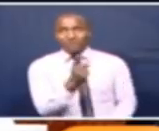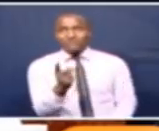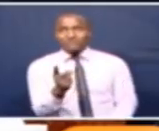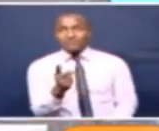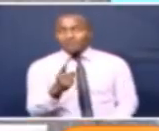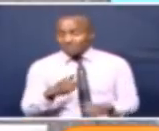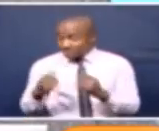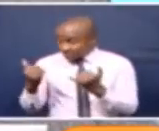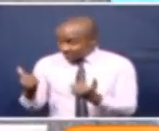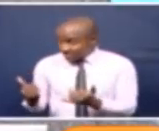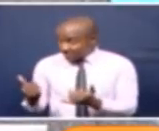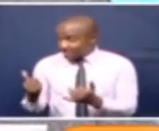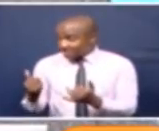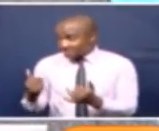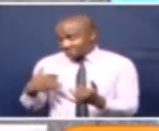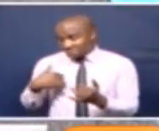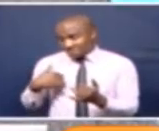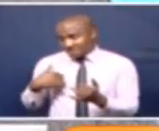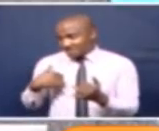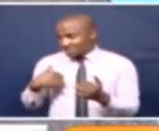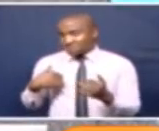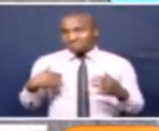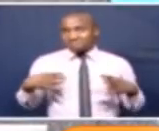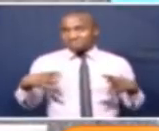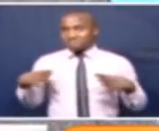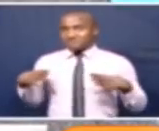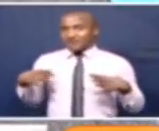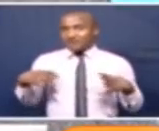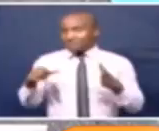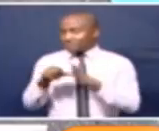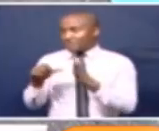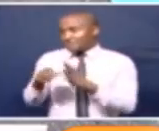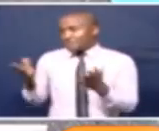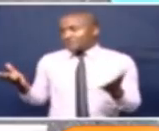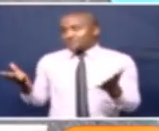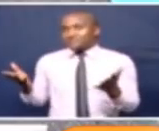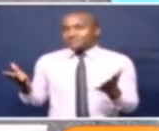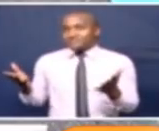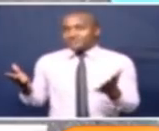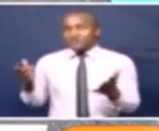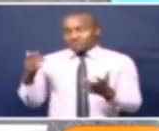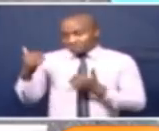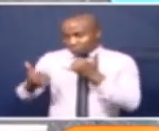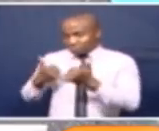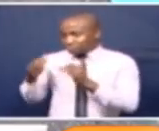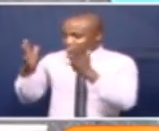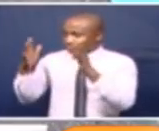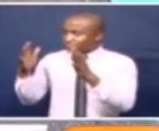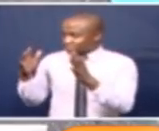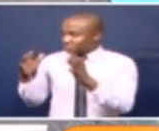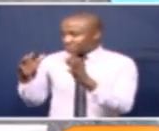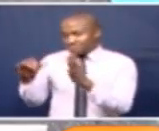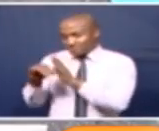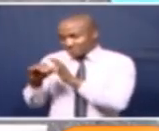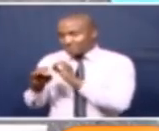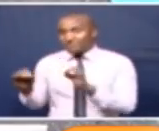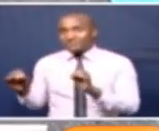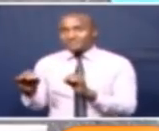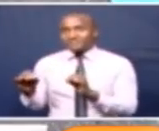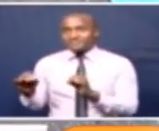for now, if I were you, I would be riding with this. This is a big deal, and you need to celebrate it. There's nothing to be humble about